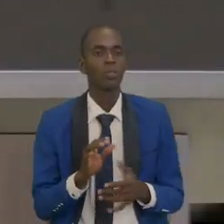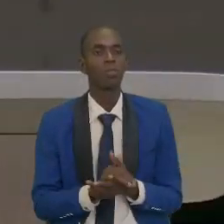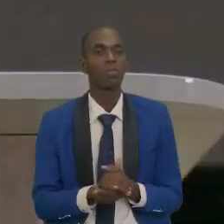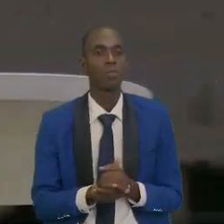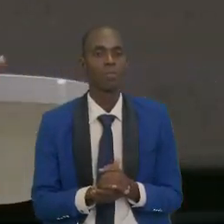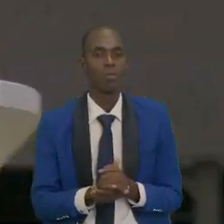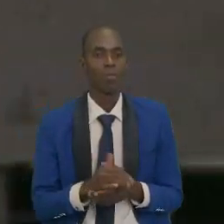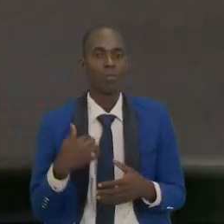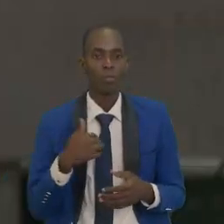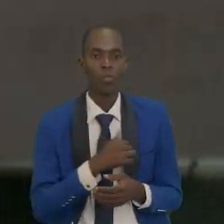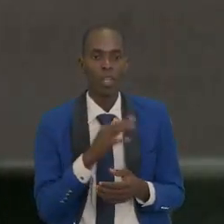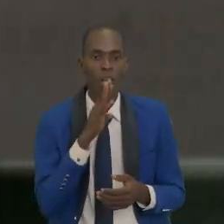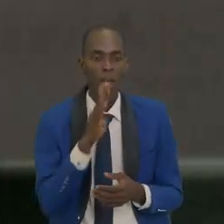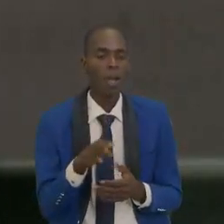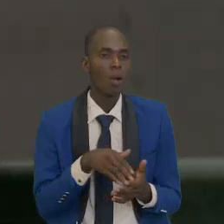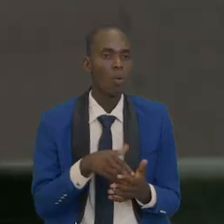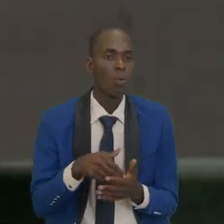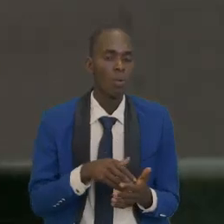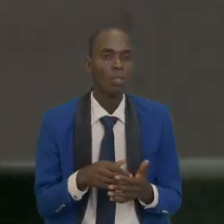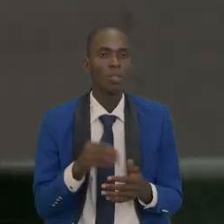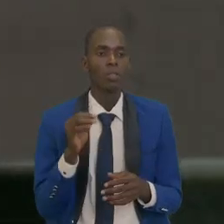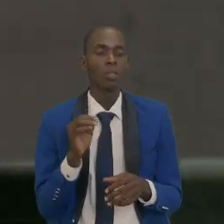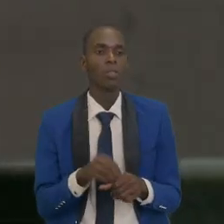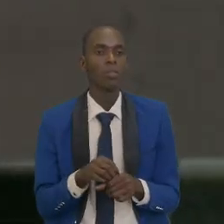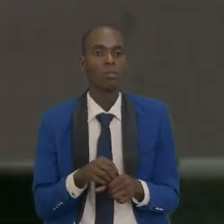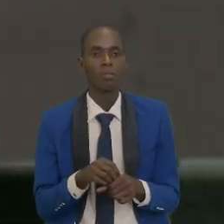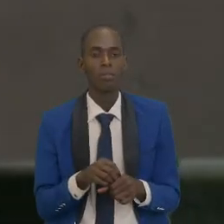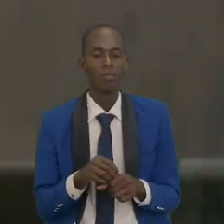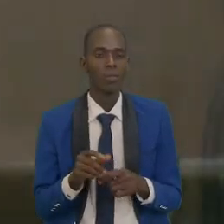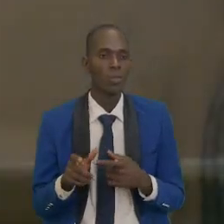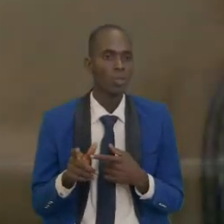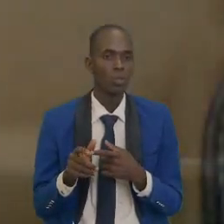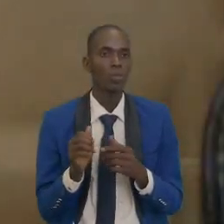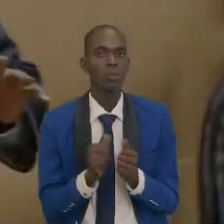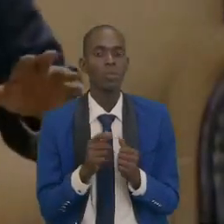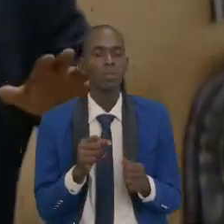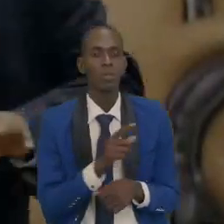was not for irony enough for the Lord foreign